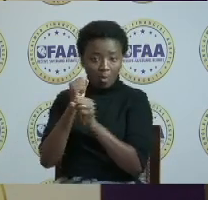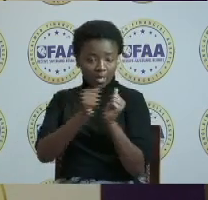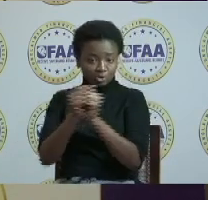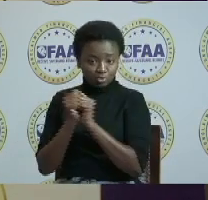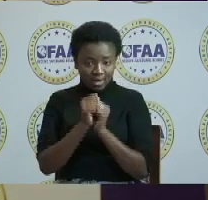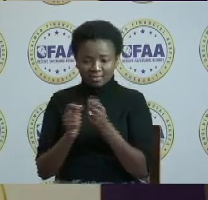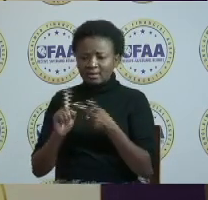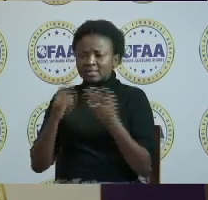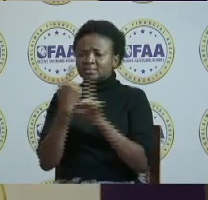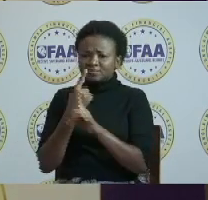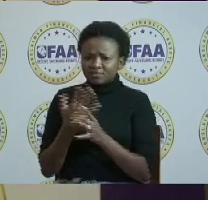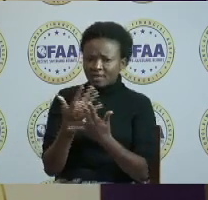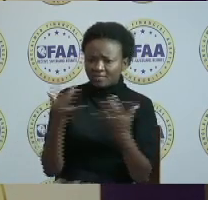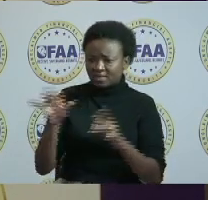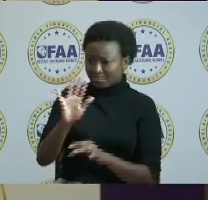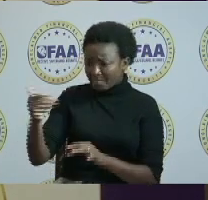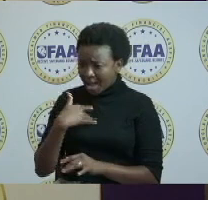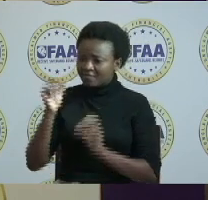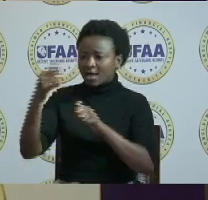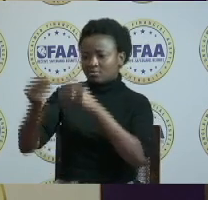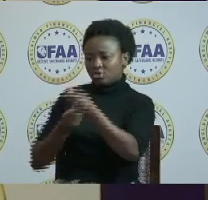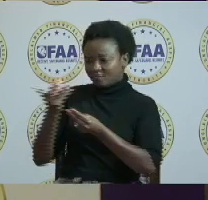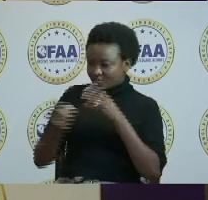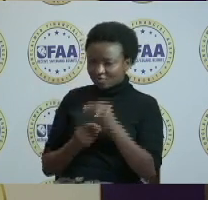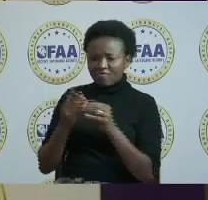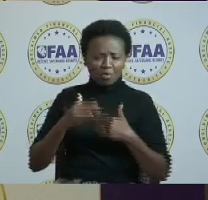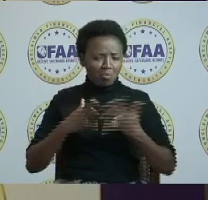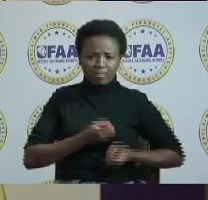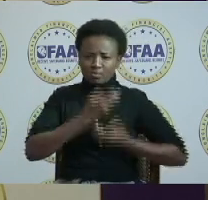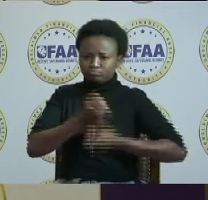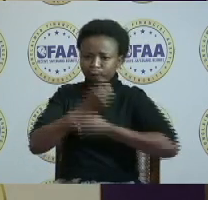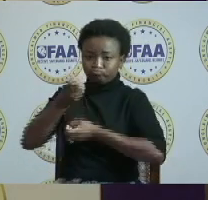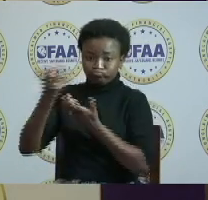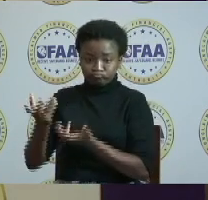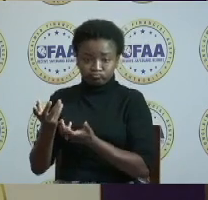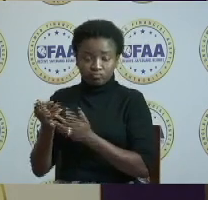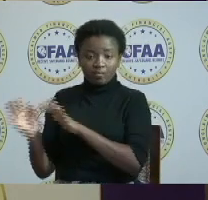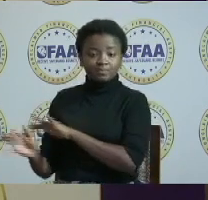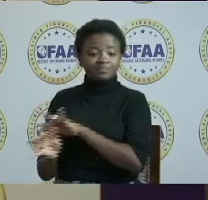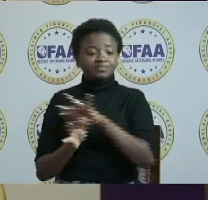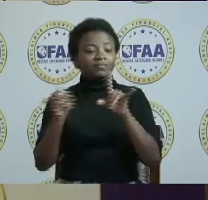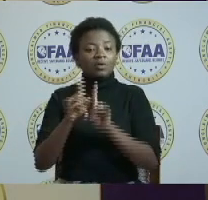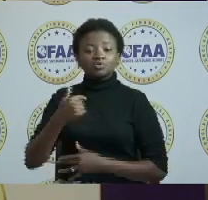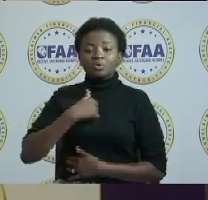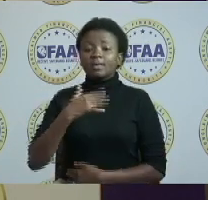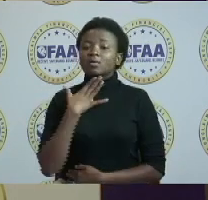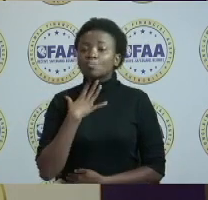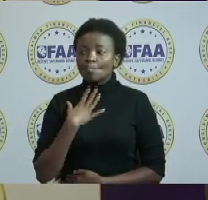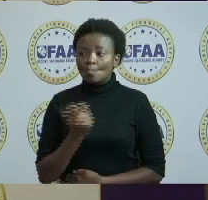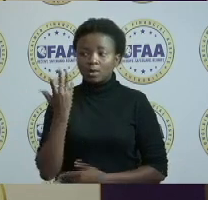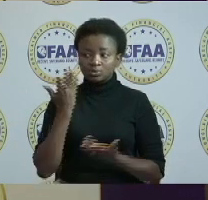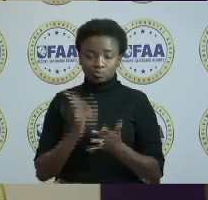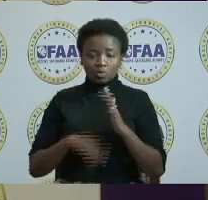reporting, surrendering, and reunification of these assets. With that in mind, I would like to take